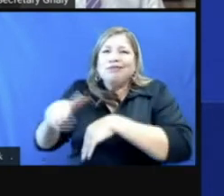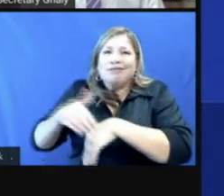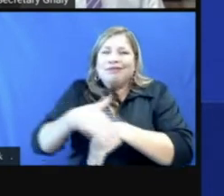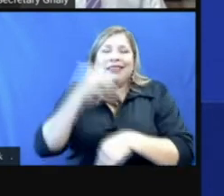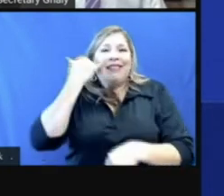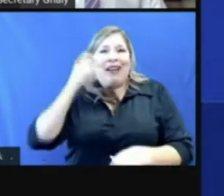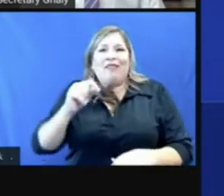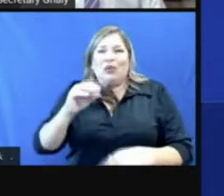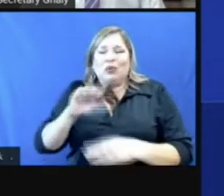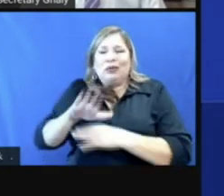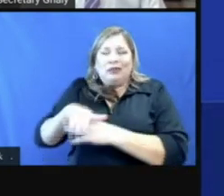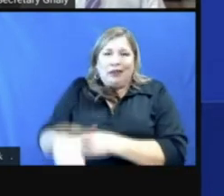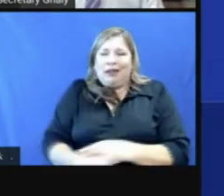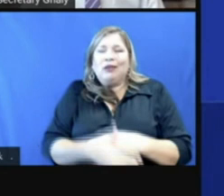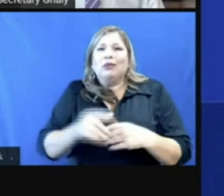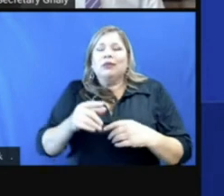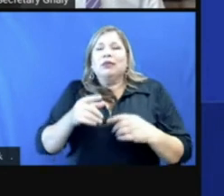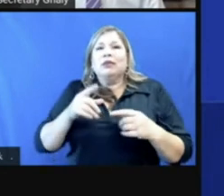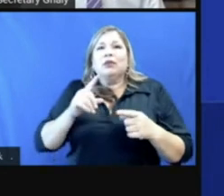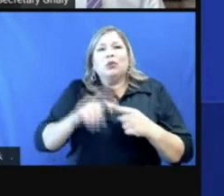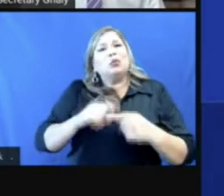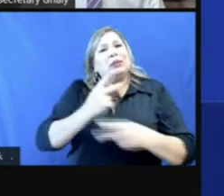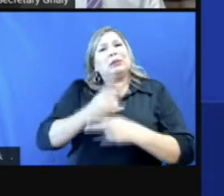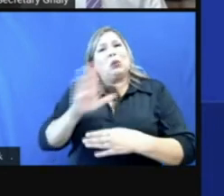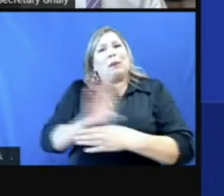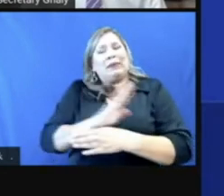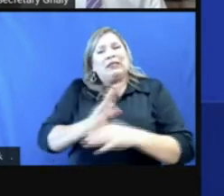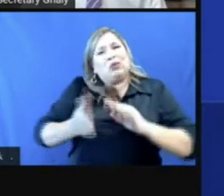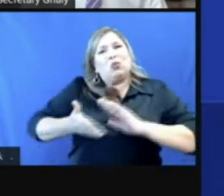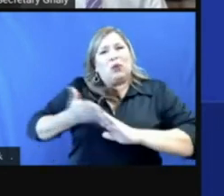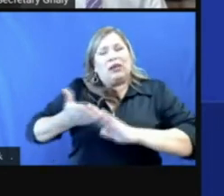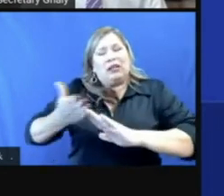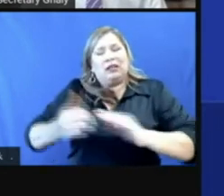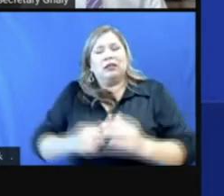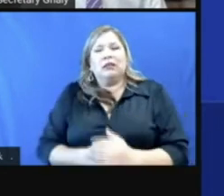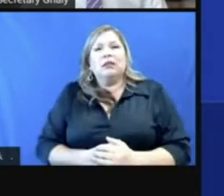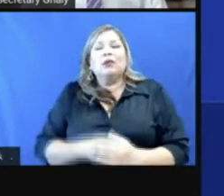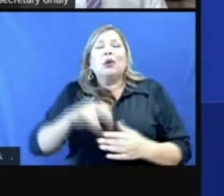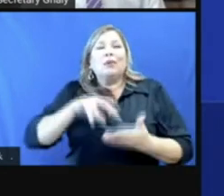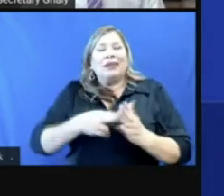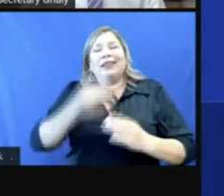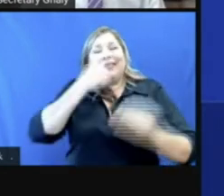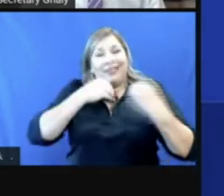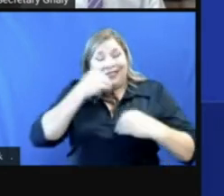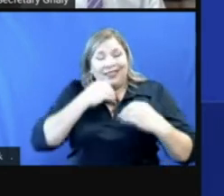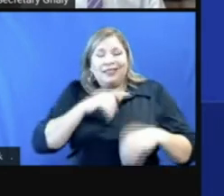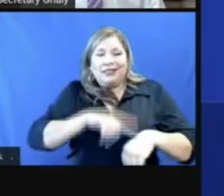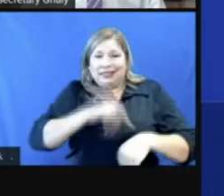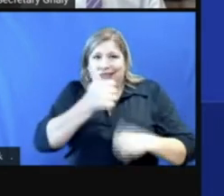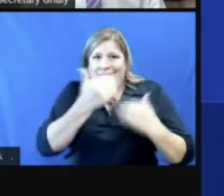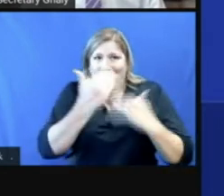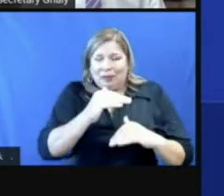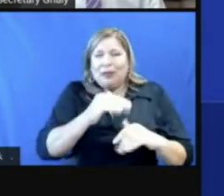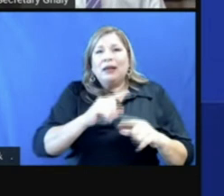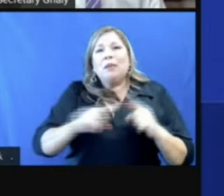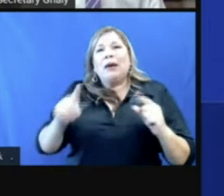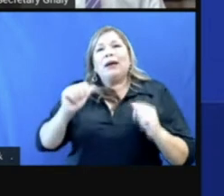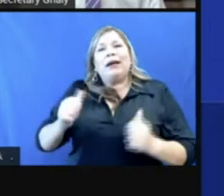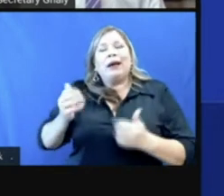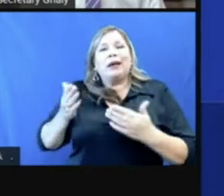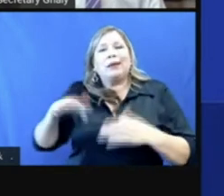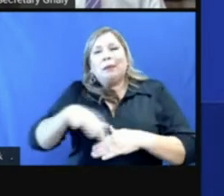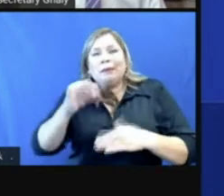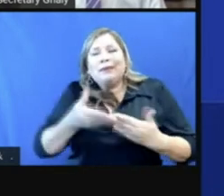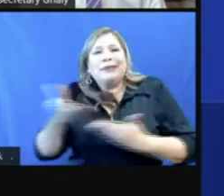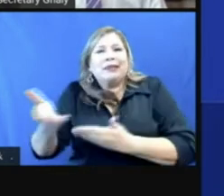an opportunity to keep some amount of business going. And why are we doing this, and what are we